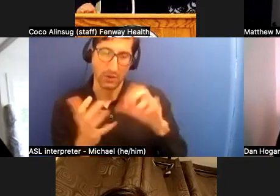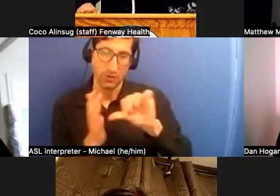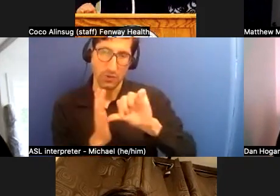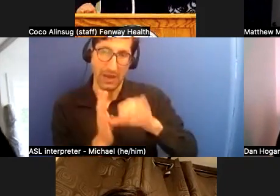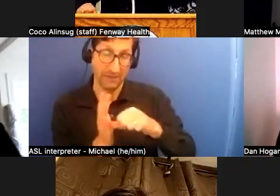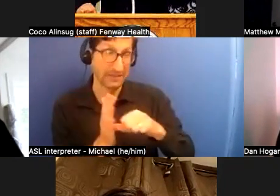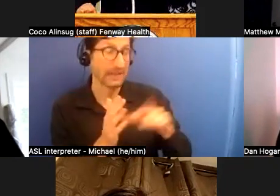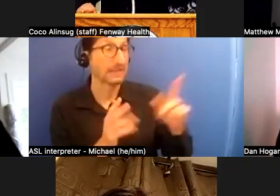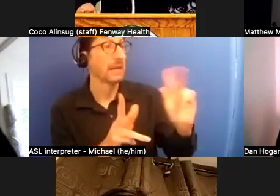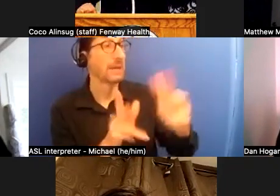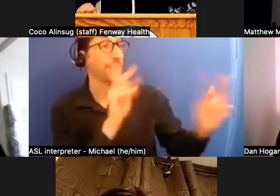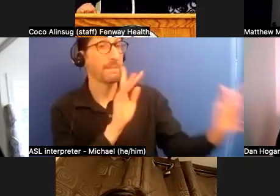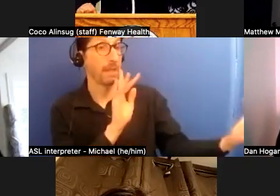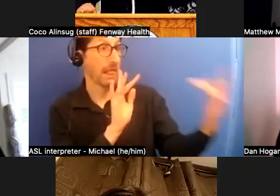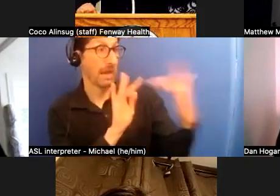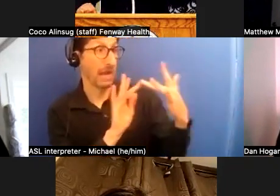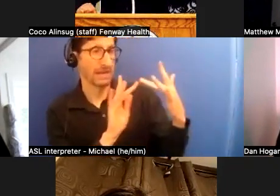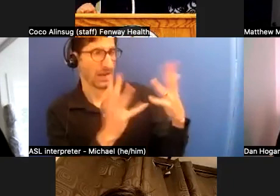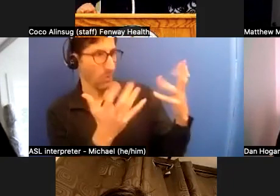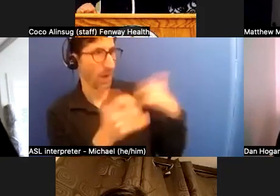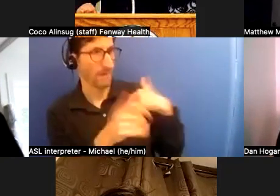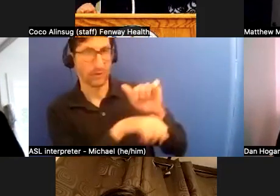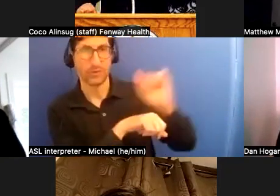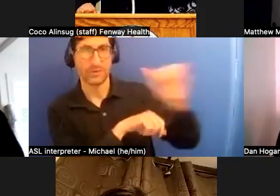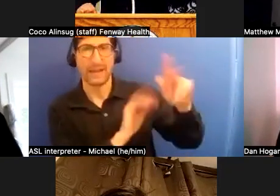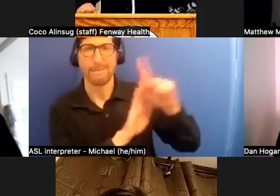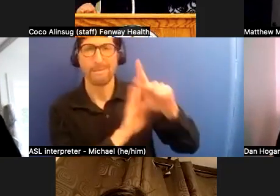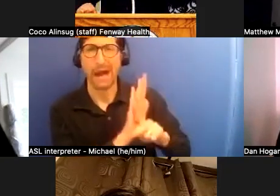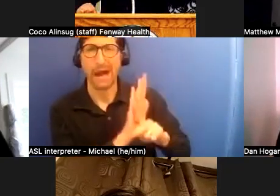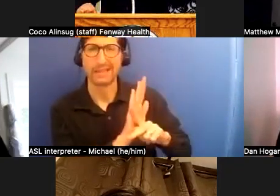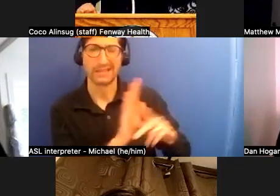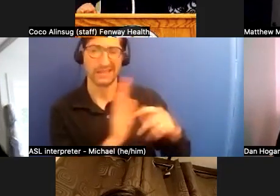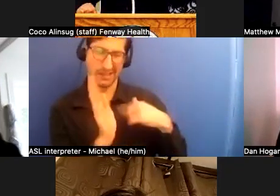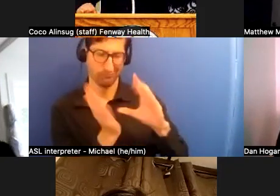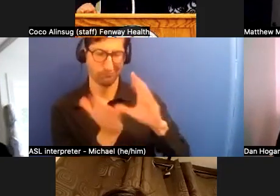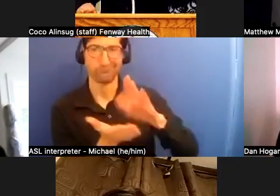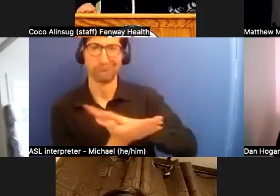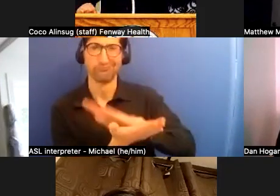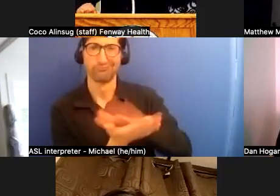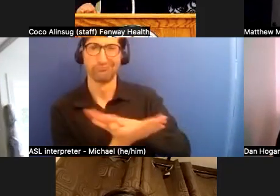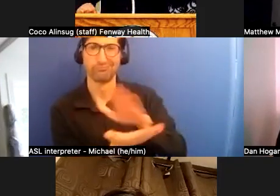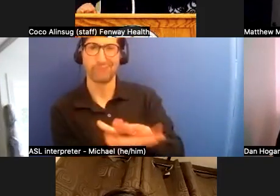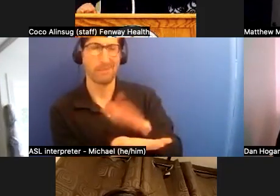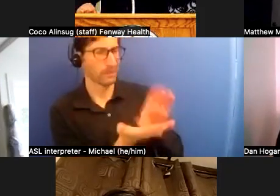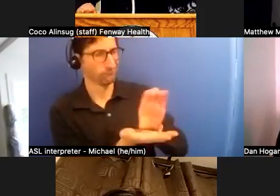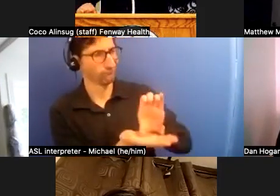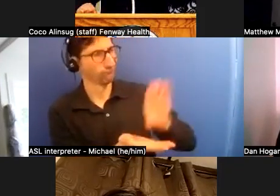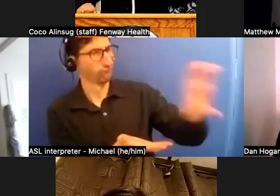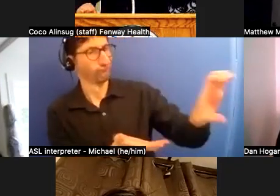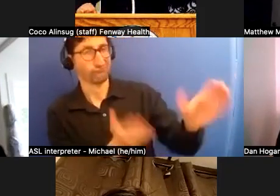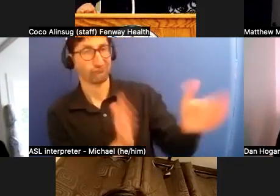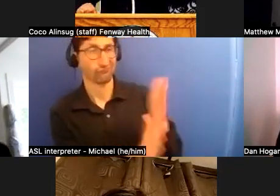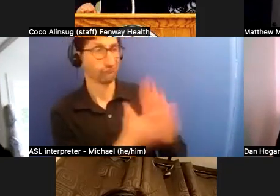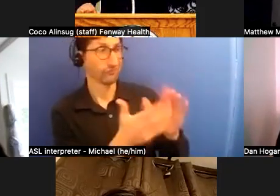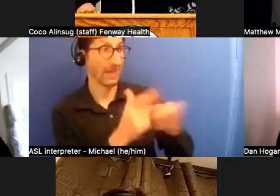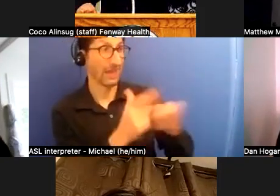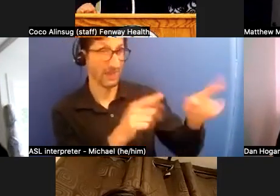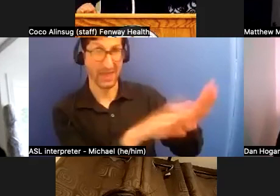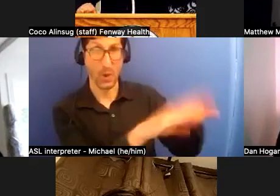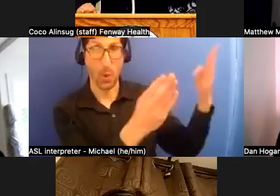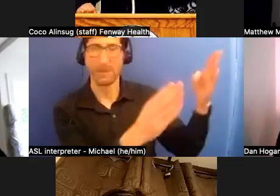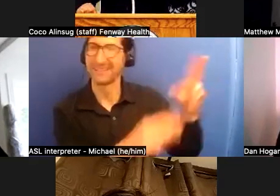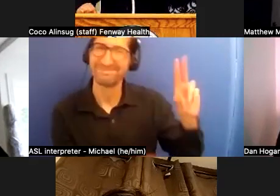and procedure and they're going to open. They're not investing what the folks who are leading this for your community